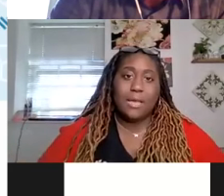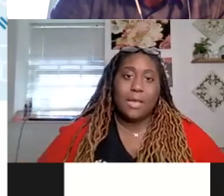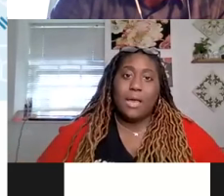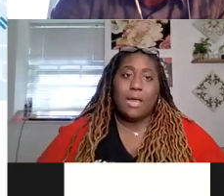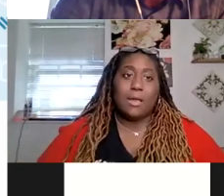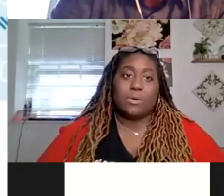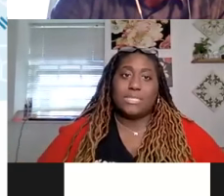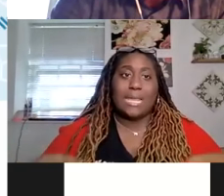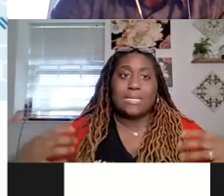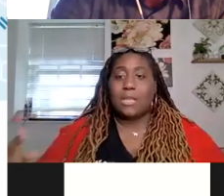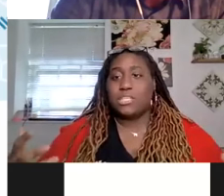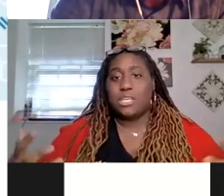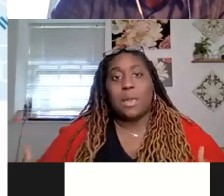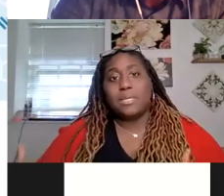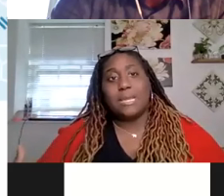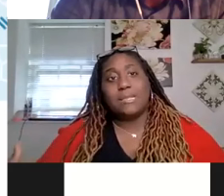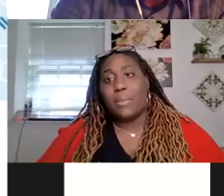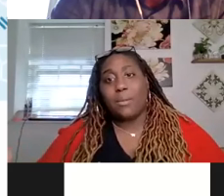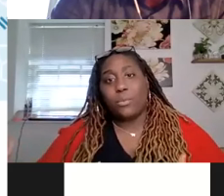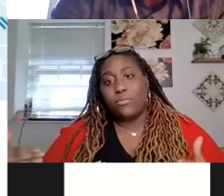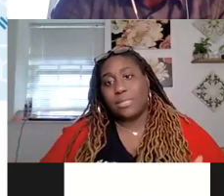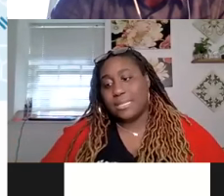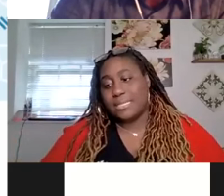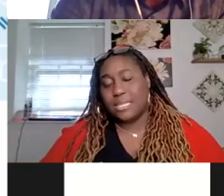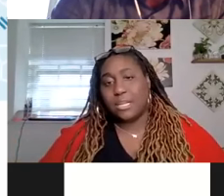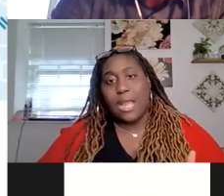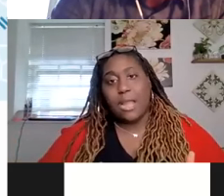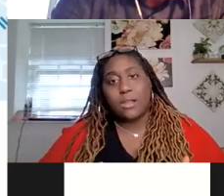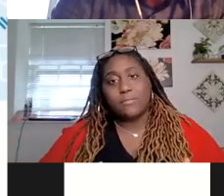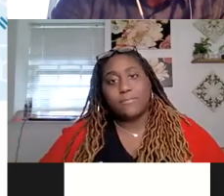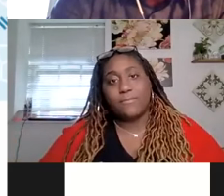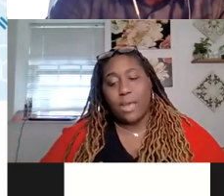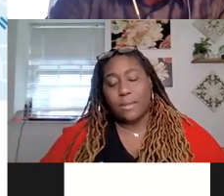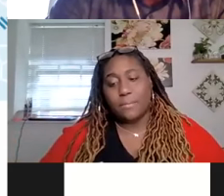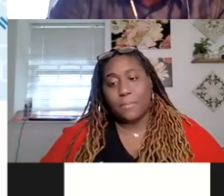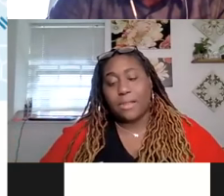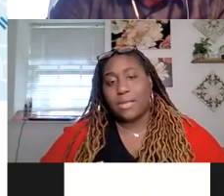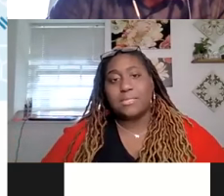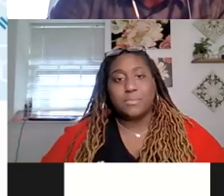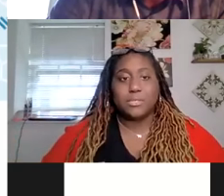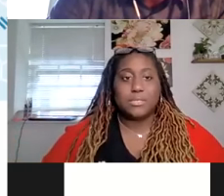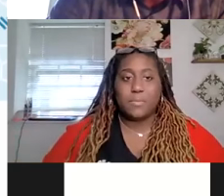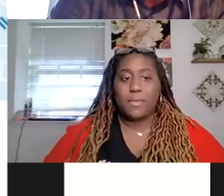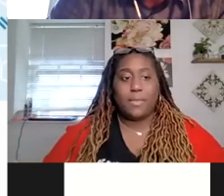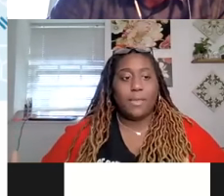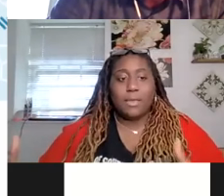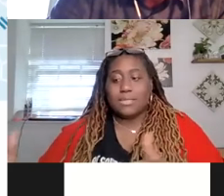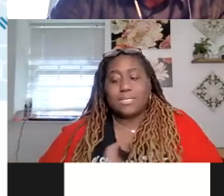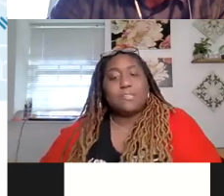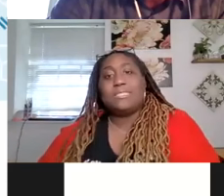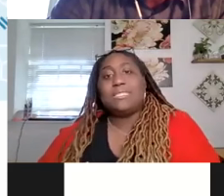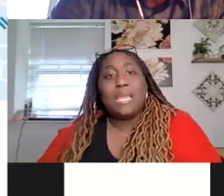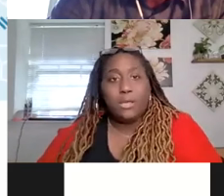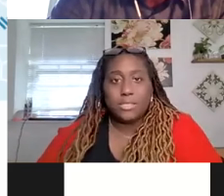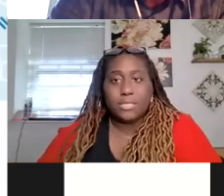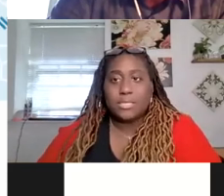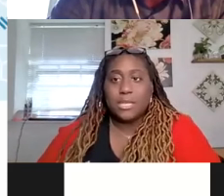idea or technology coming down the pipe, we really consider our customers to be